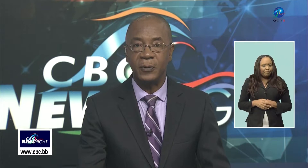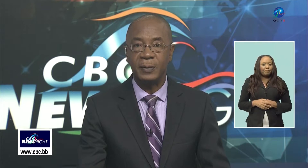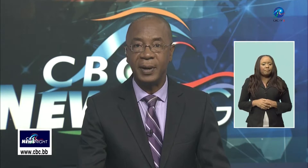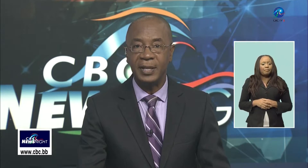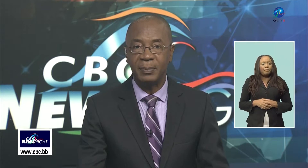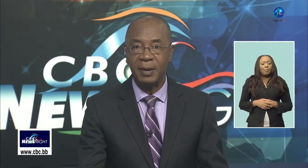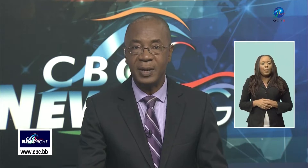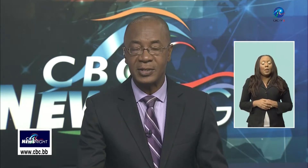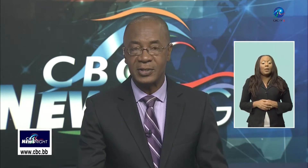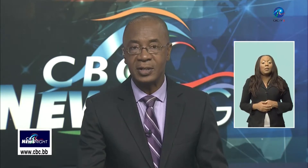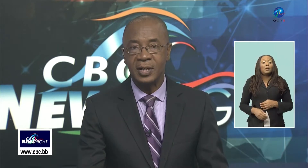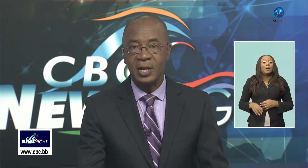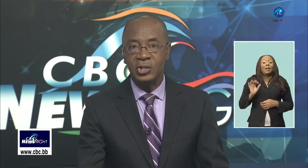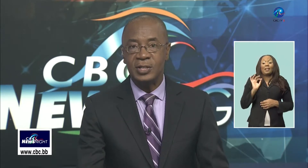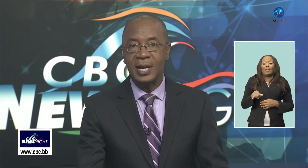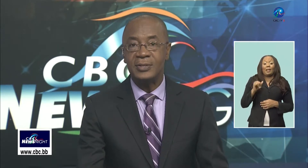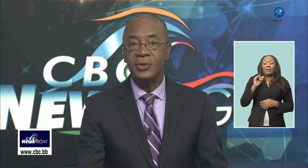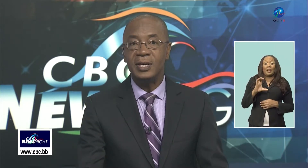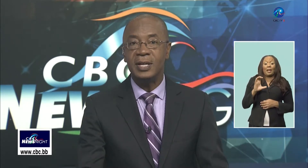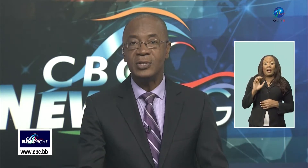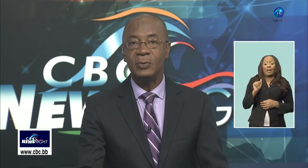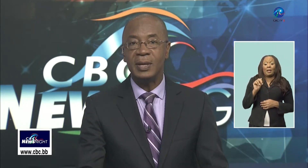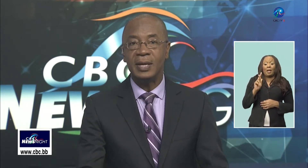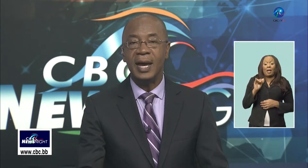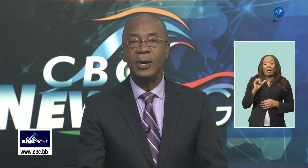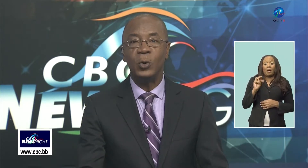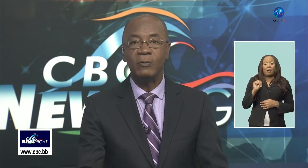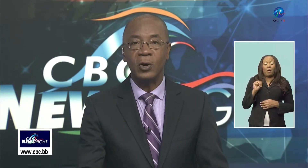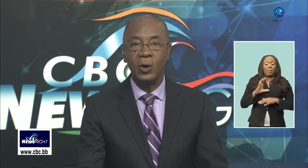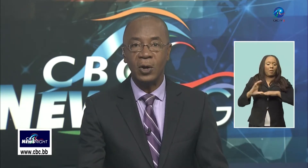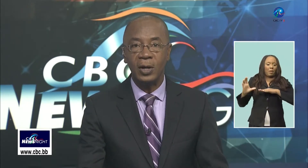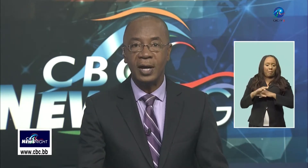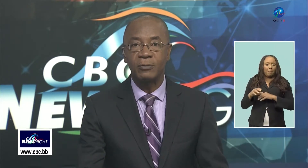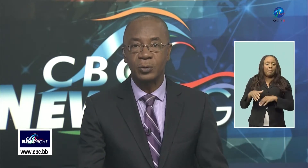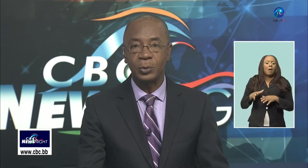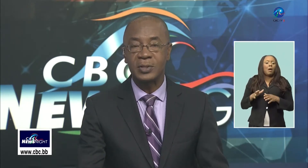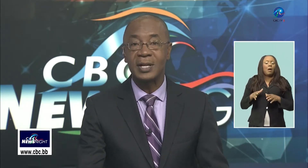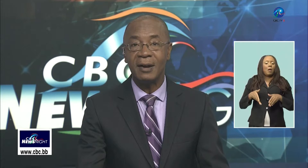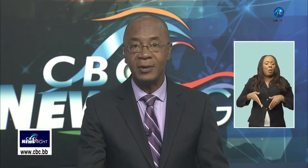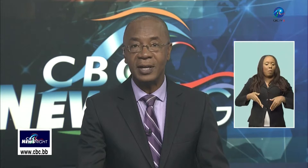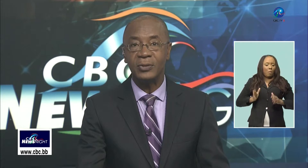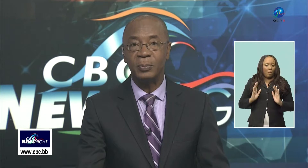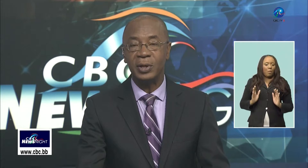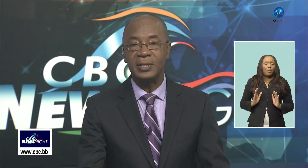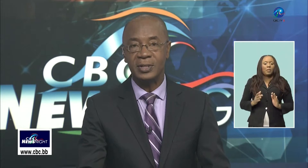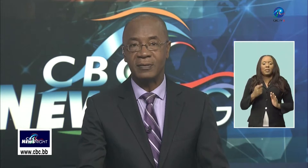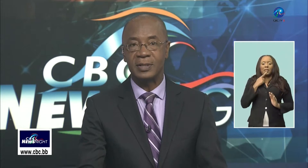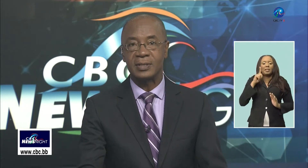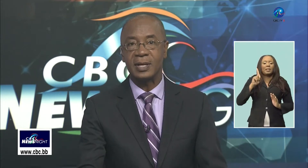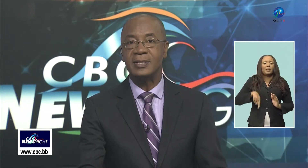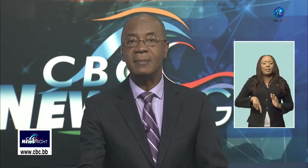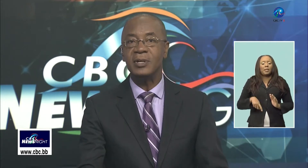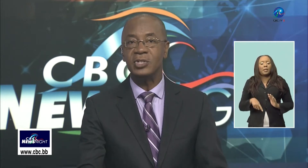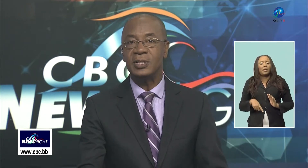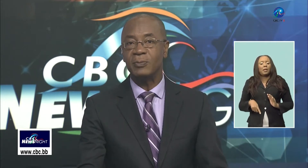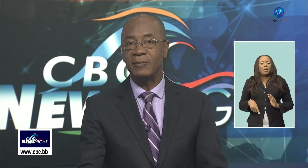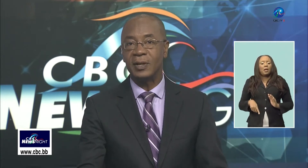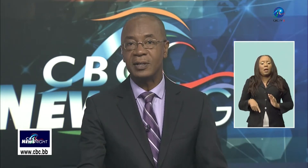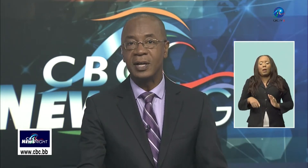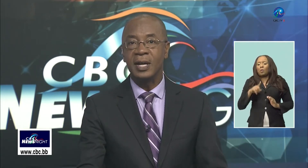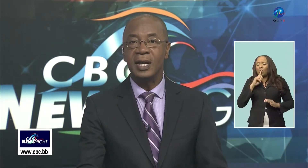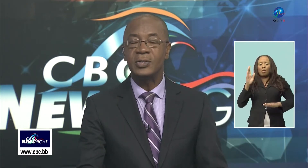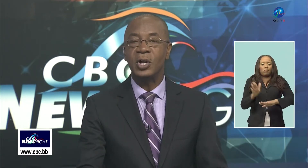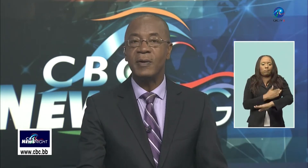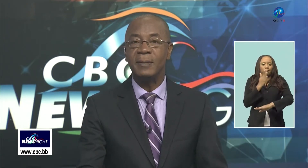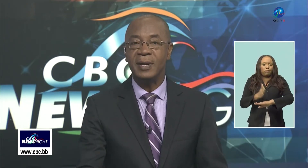put forward by the Prime Minister, she says there needs to be an overhaul of rules governing the police service. It's something she's